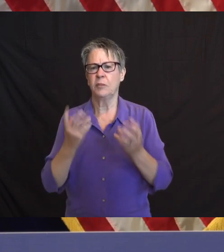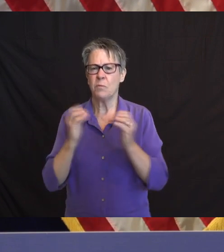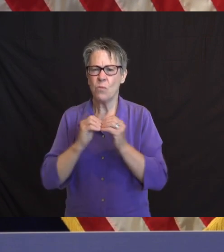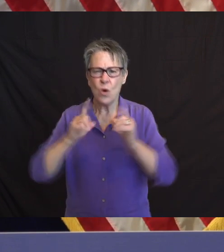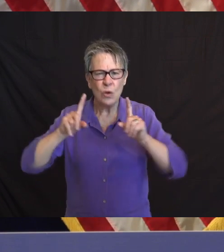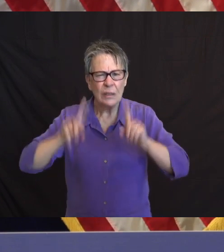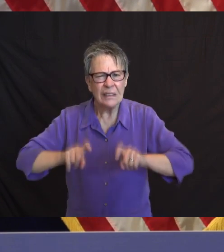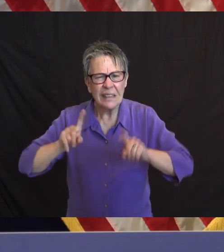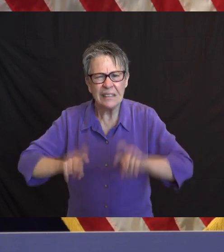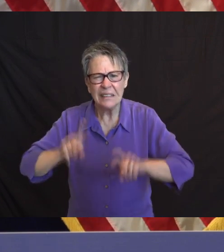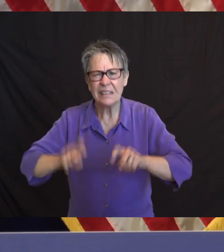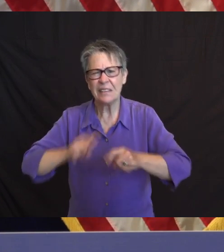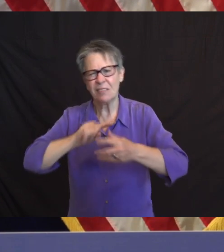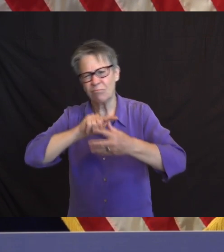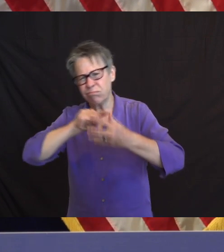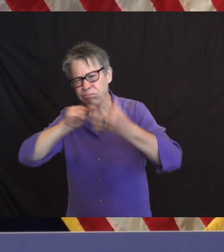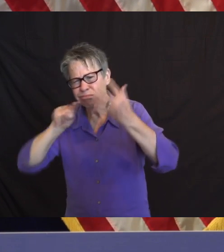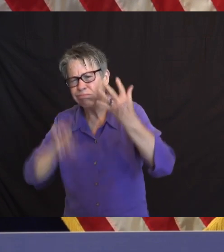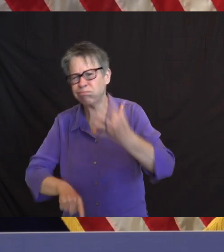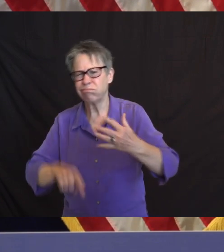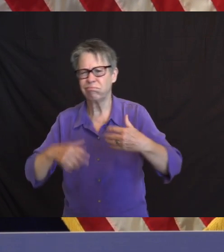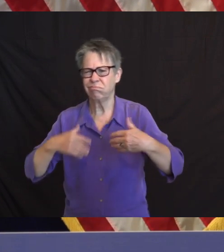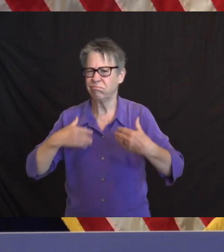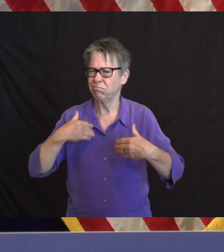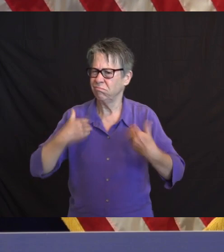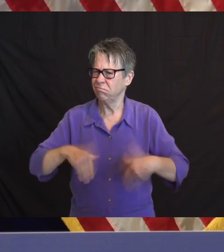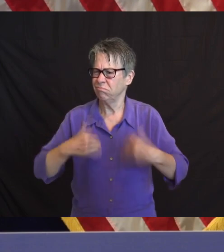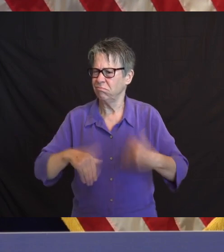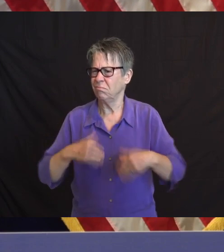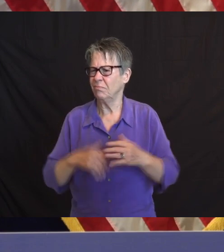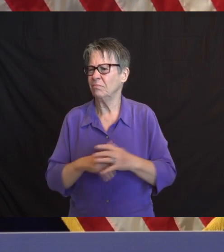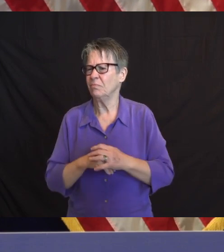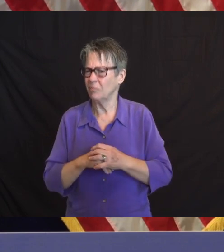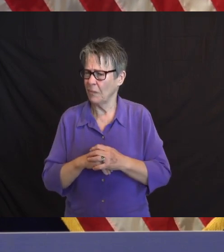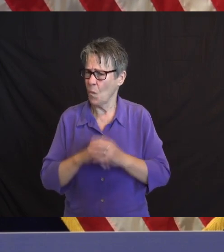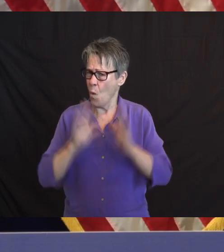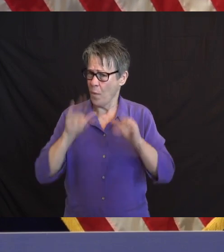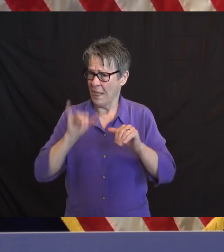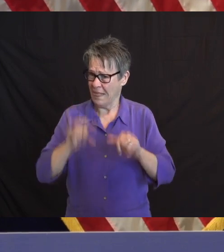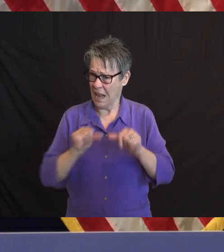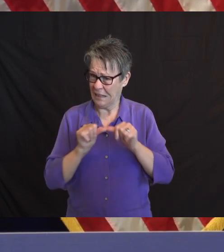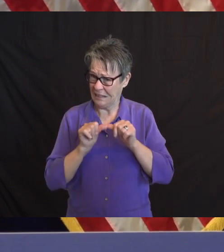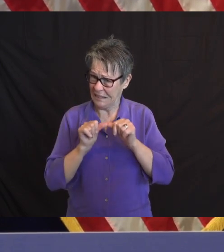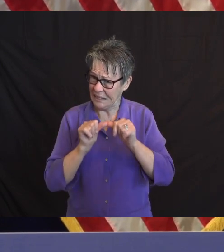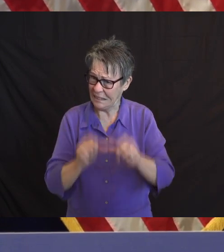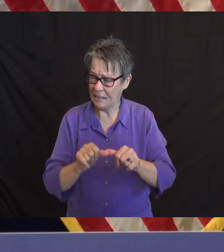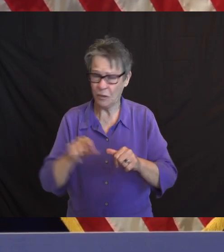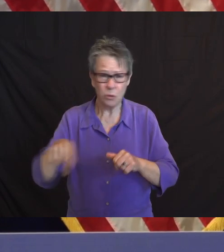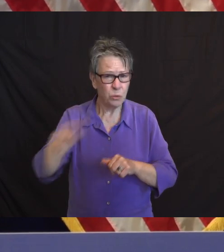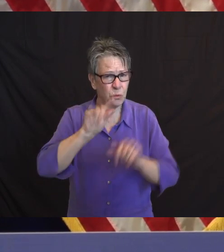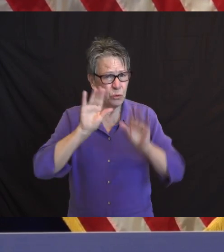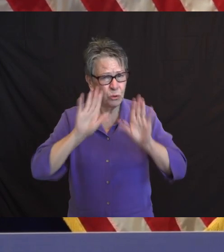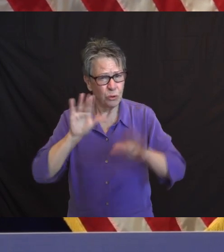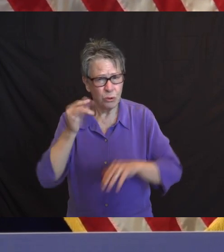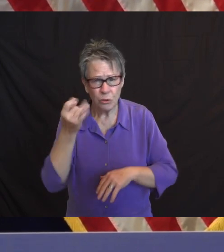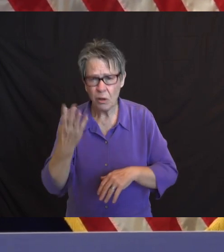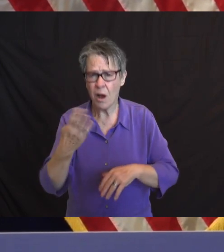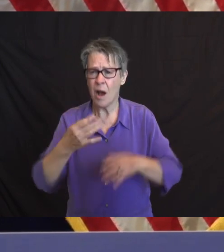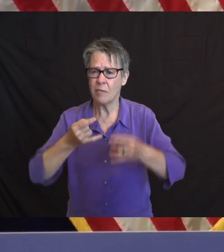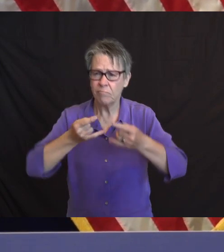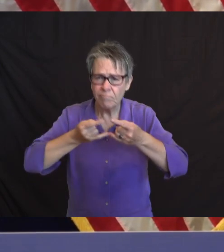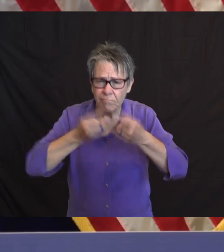Judy and Pat and the rest of us, let's stay that way. You've been extraordinary. Keep it up. We're going to continue to open things up, as you